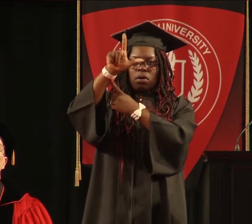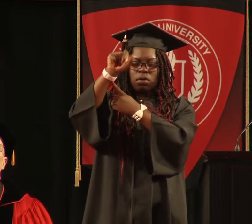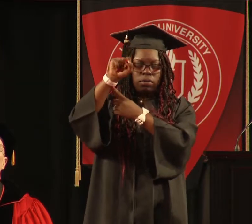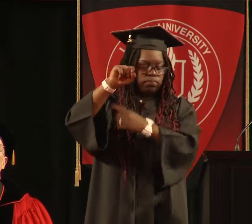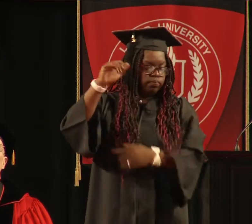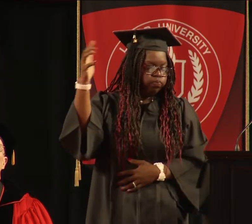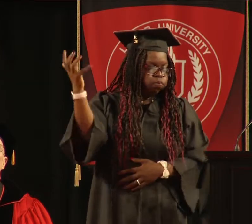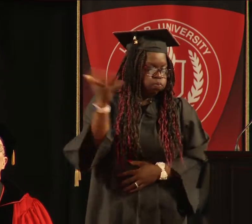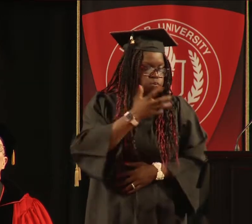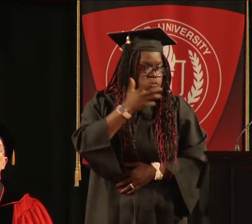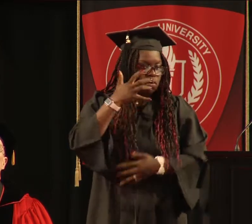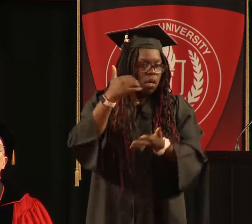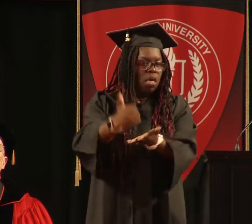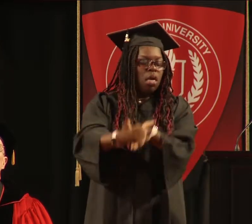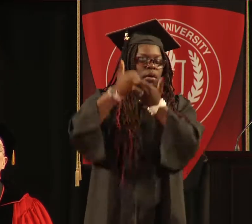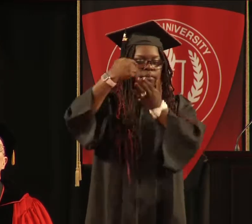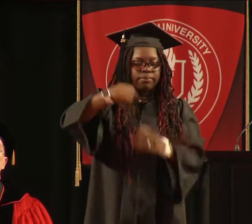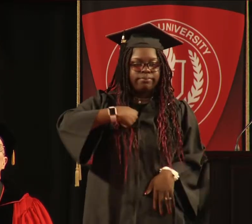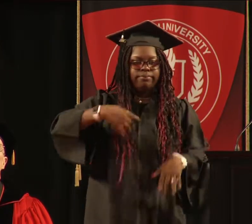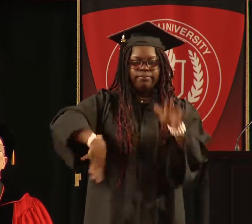Signing cardinals